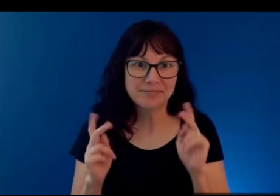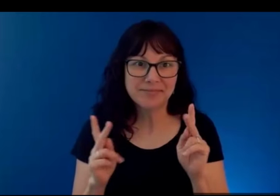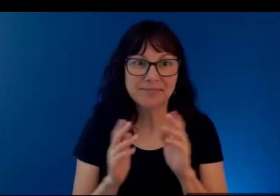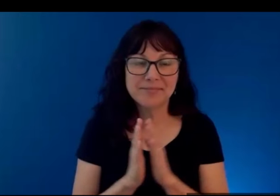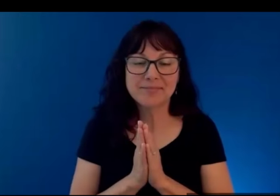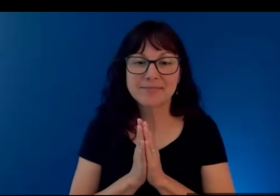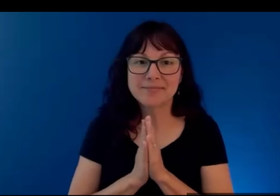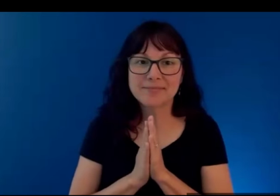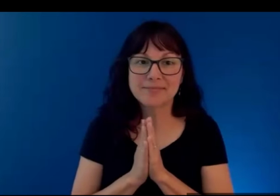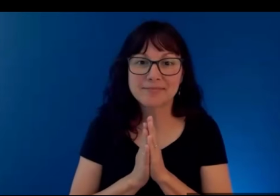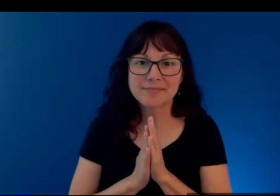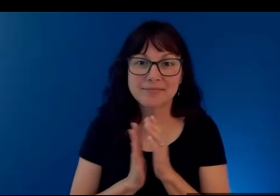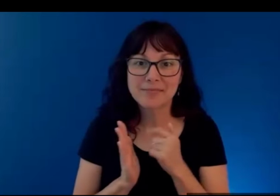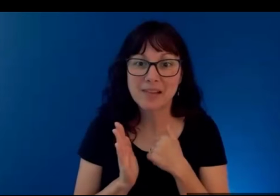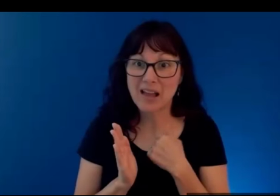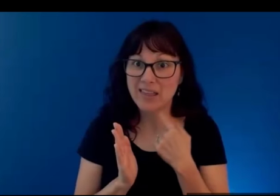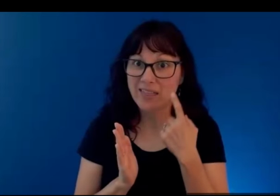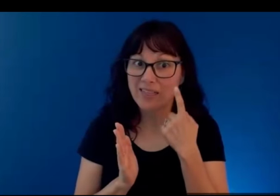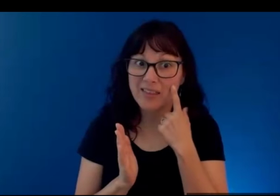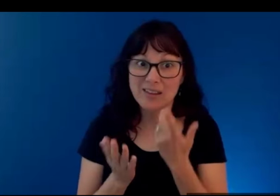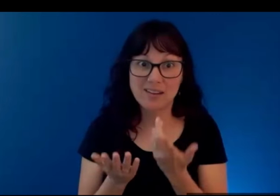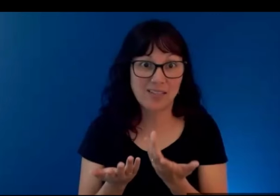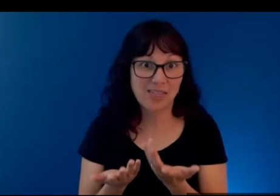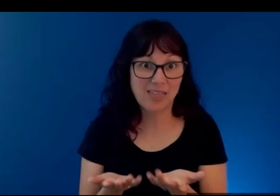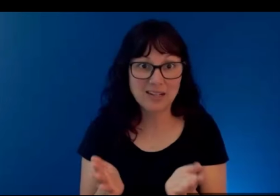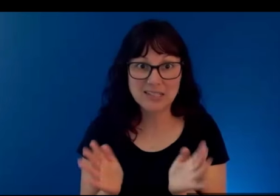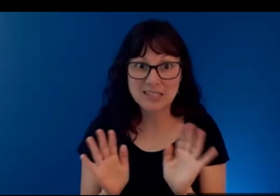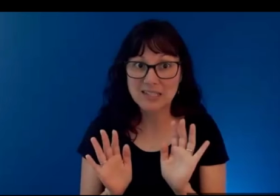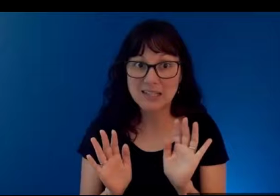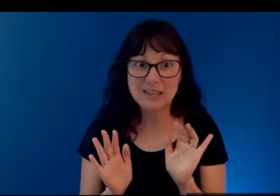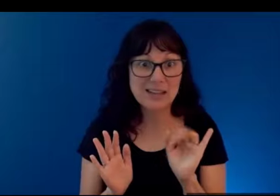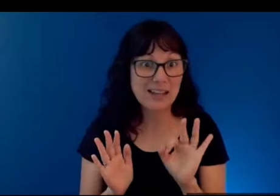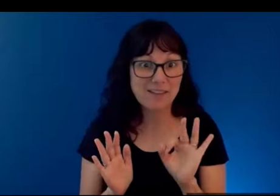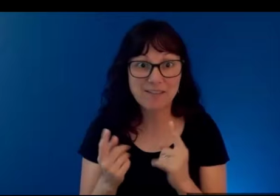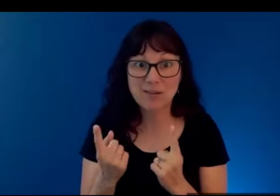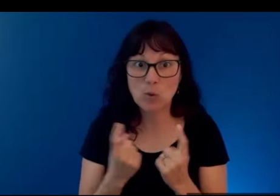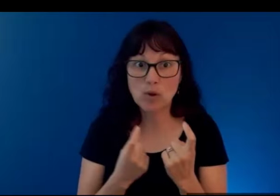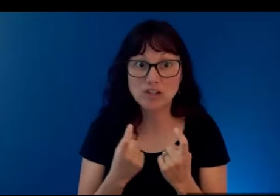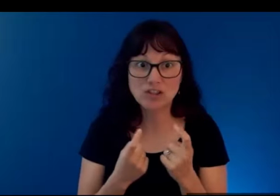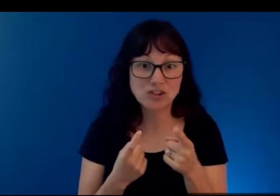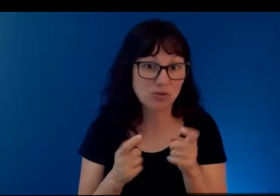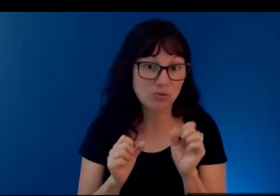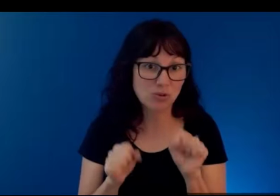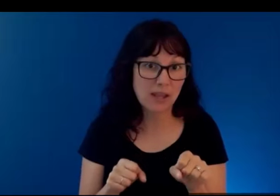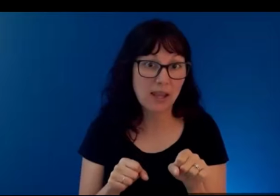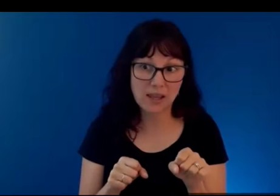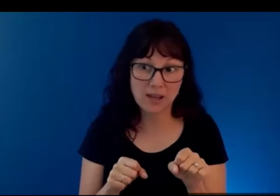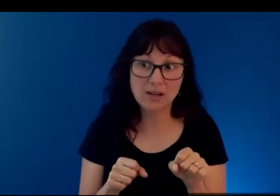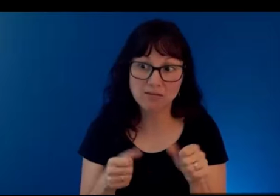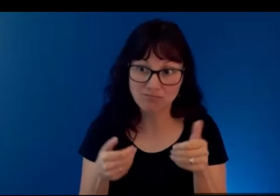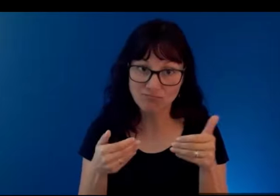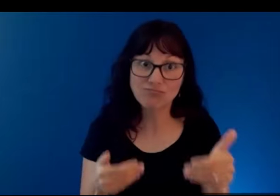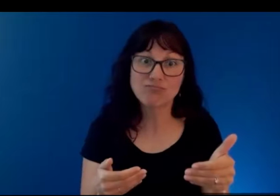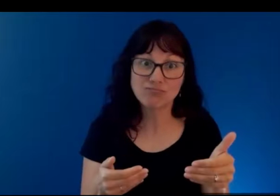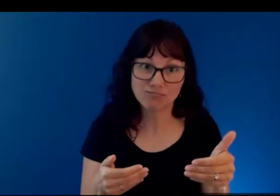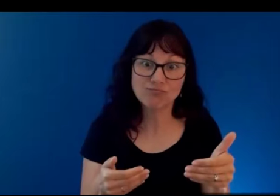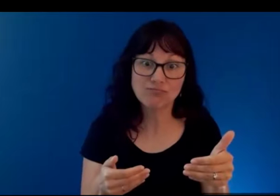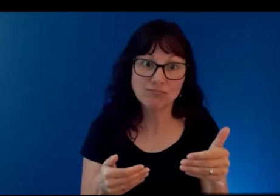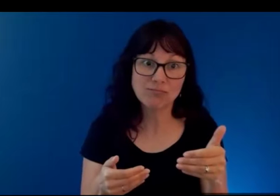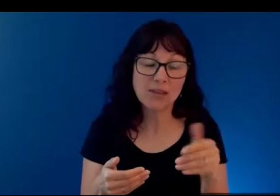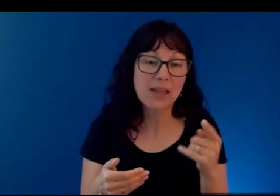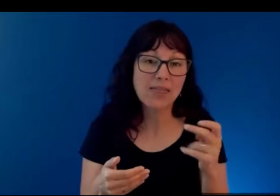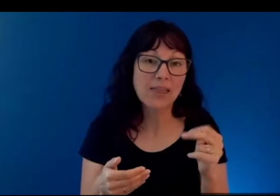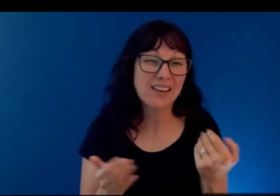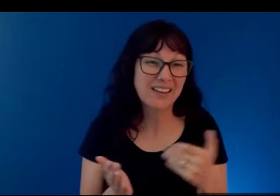dokie. I think then that looks like it's it. If you have questions, you can certainly put them in and we will get to them, like